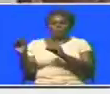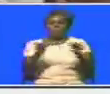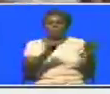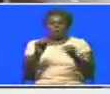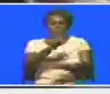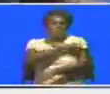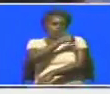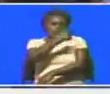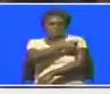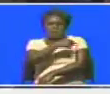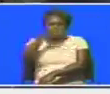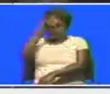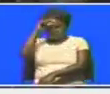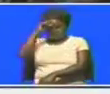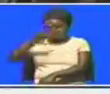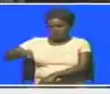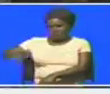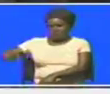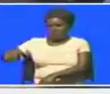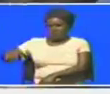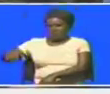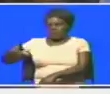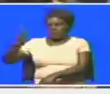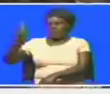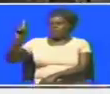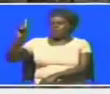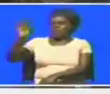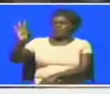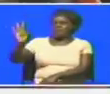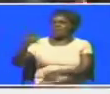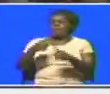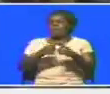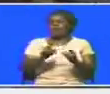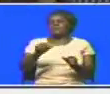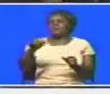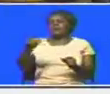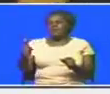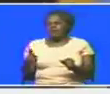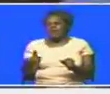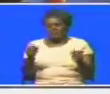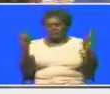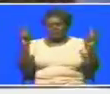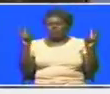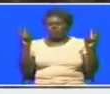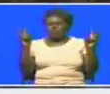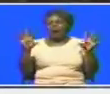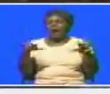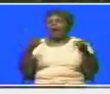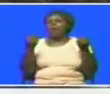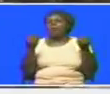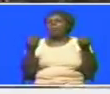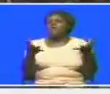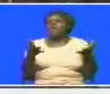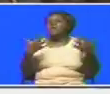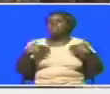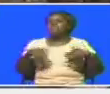here by the county government with efforts from the Kenya Defense Forces. However, there is another impending issue of the exact number of the